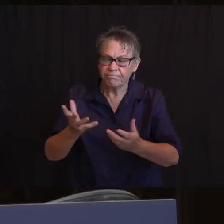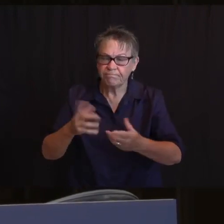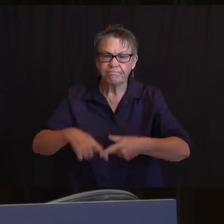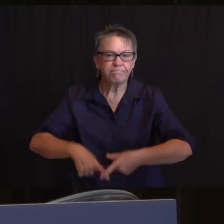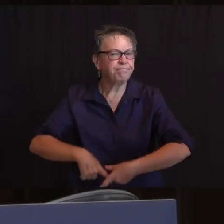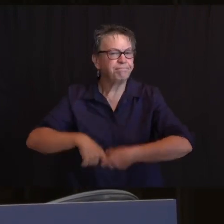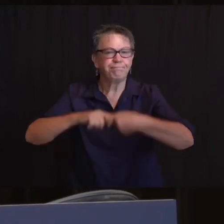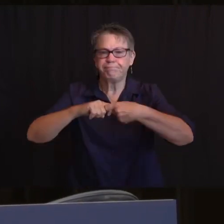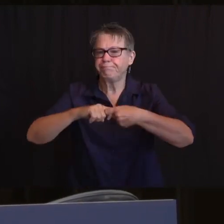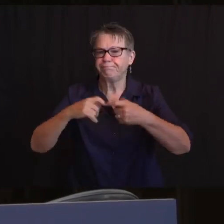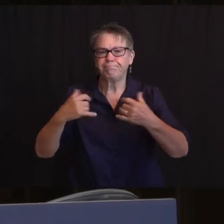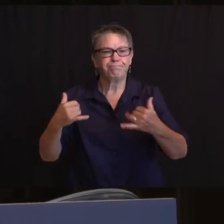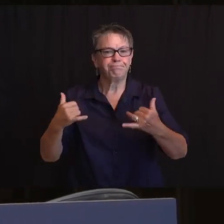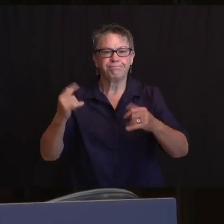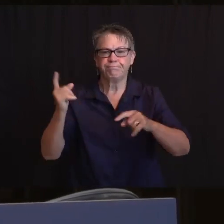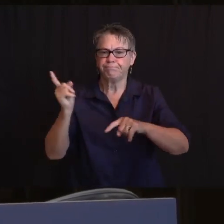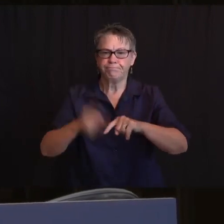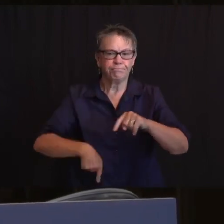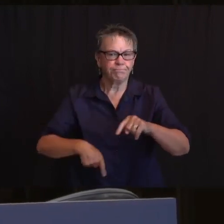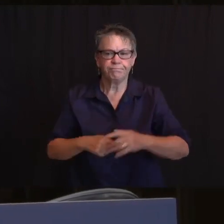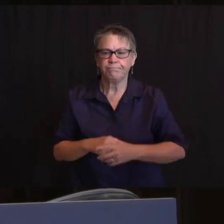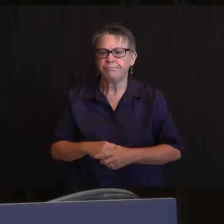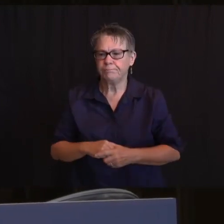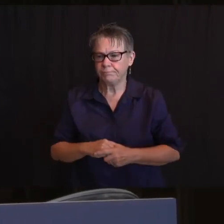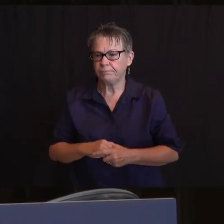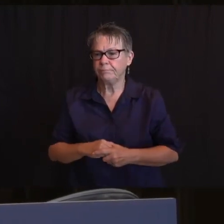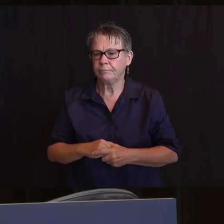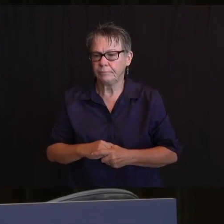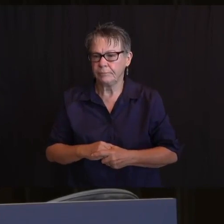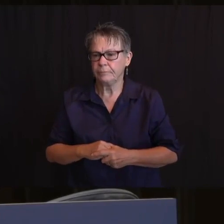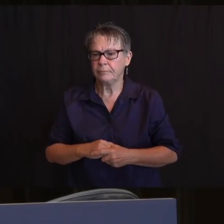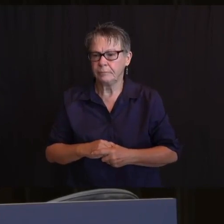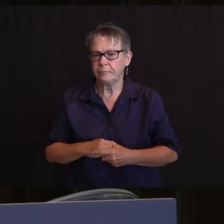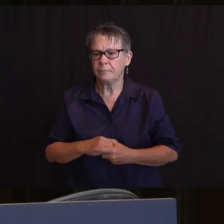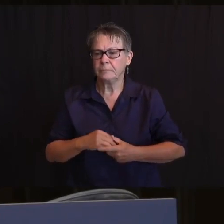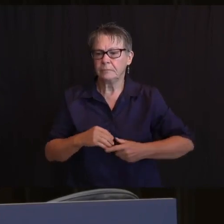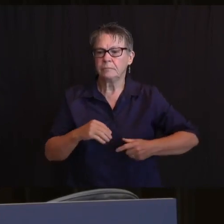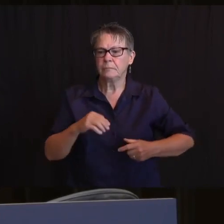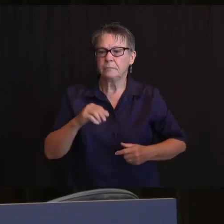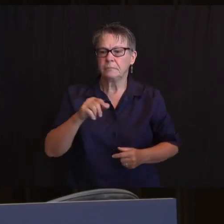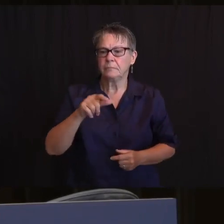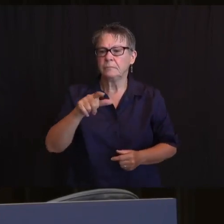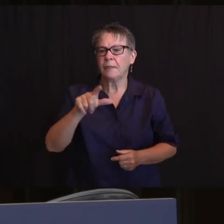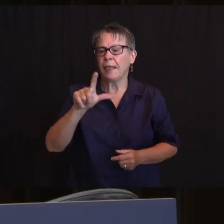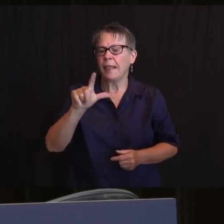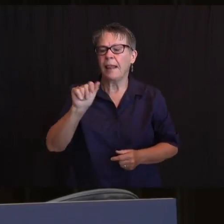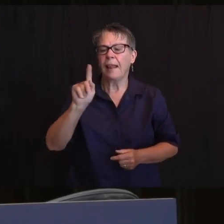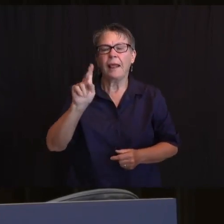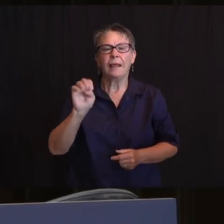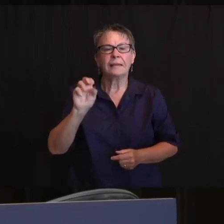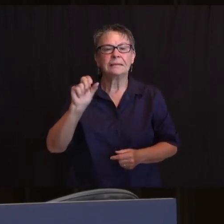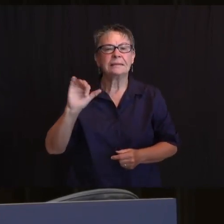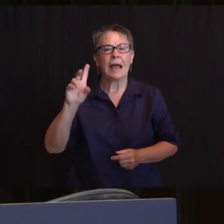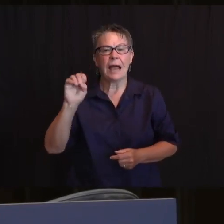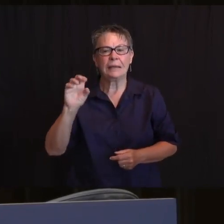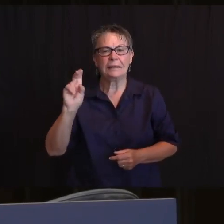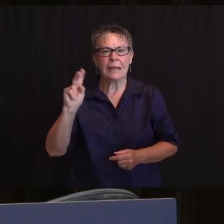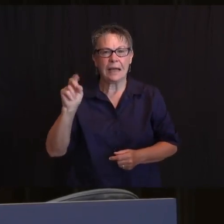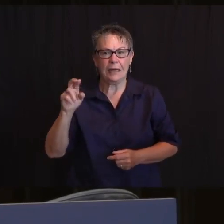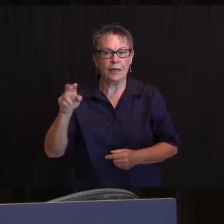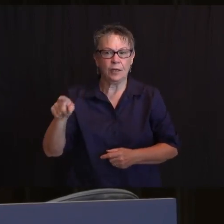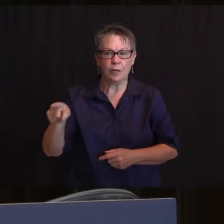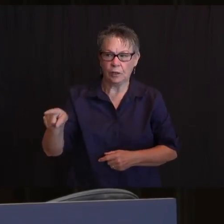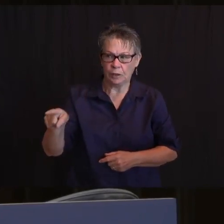dining closed. It is nothing that we really take pleasure in, but public safety and public health still remain utmost concern for us